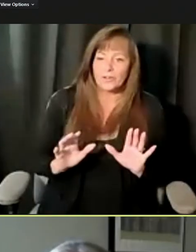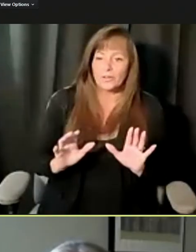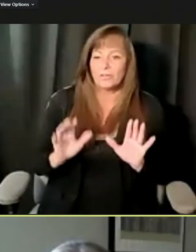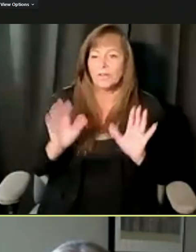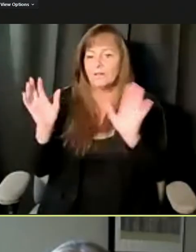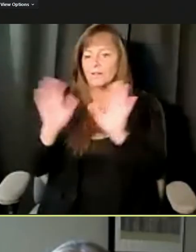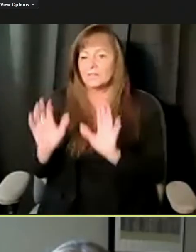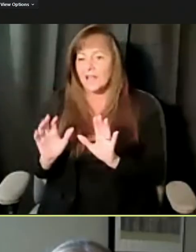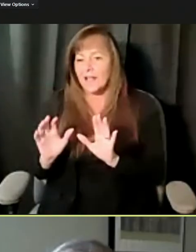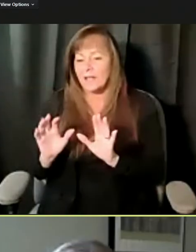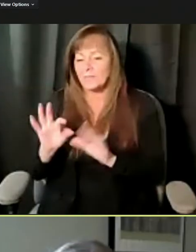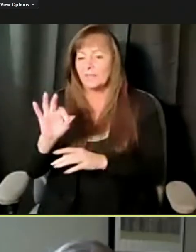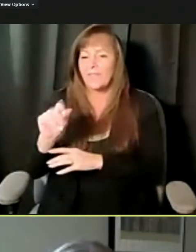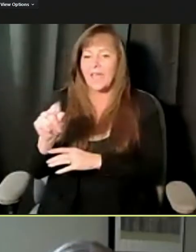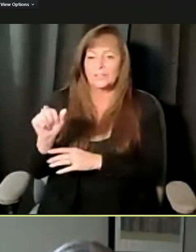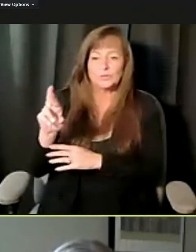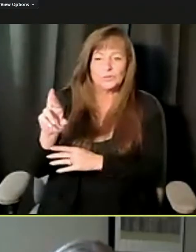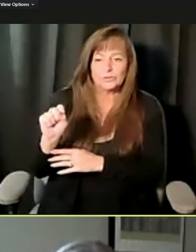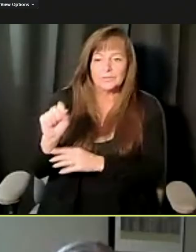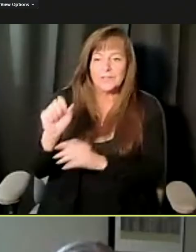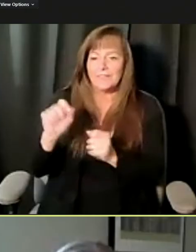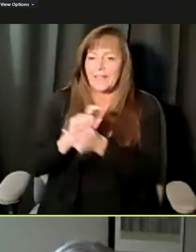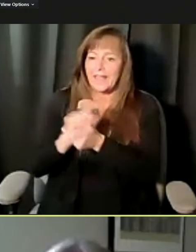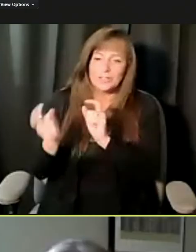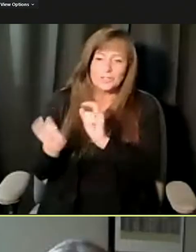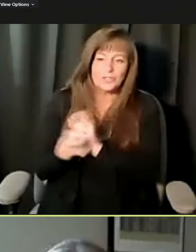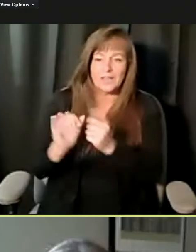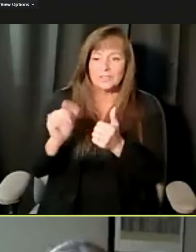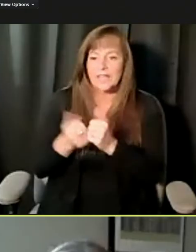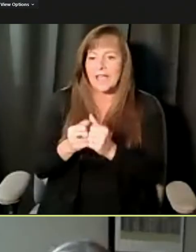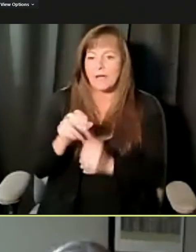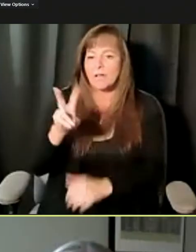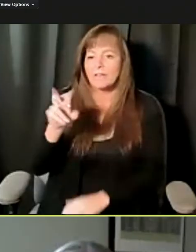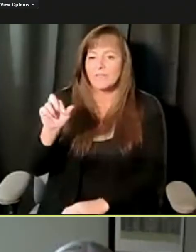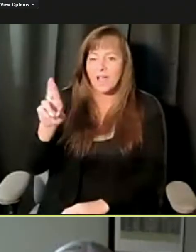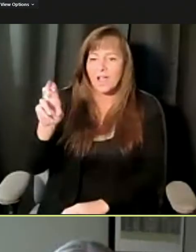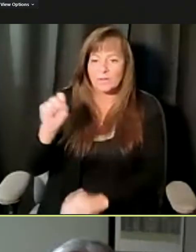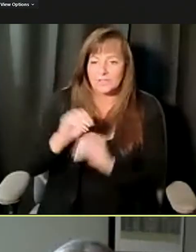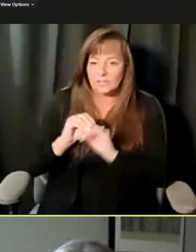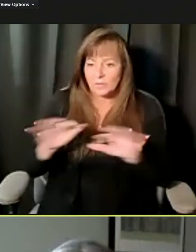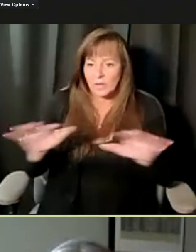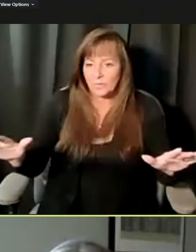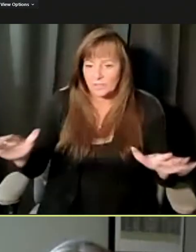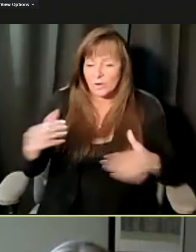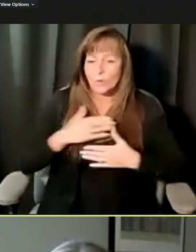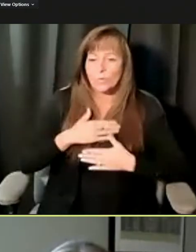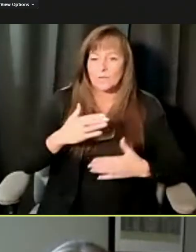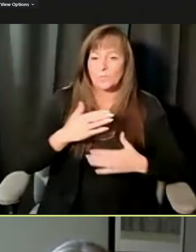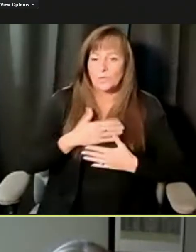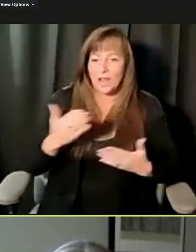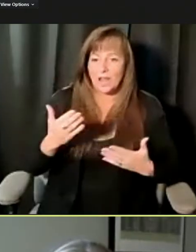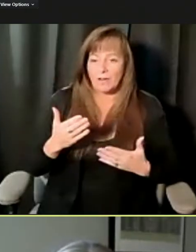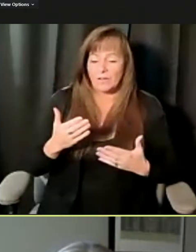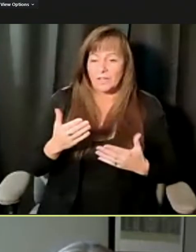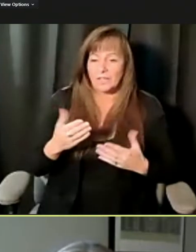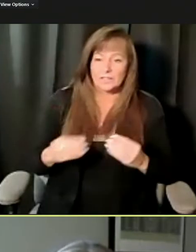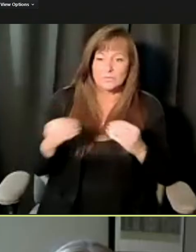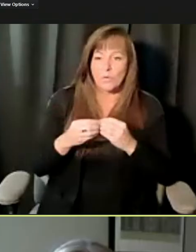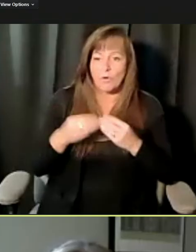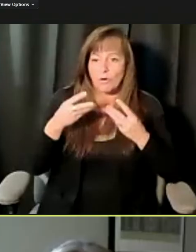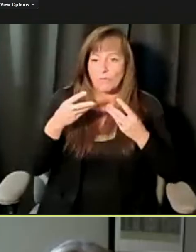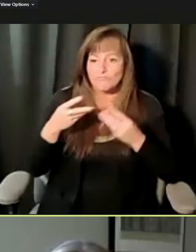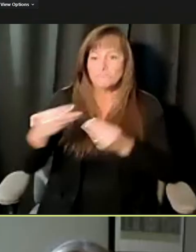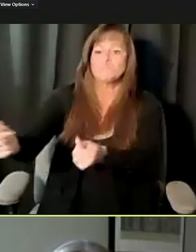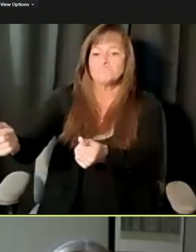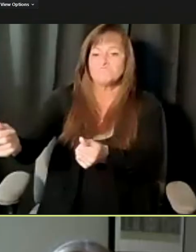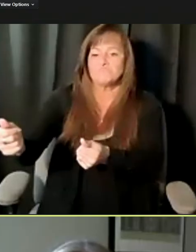how viruses are transmitted. We often know that with respiratory viruses, we see more efficient transmission in cooler